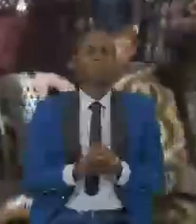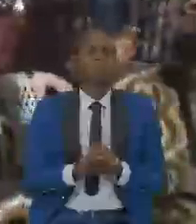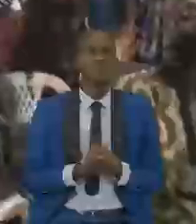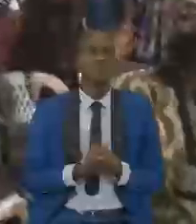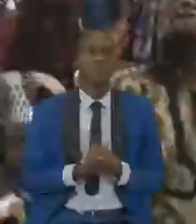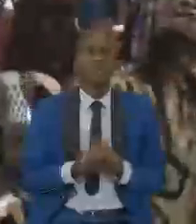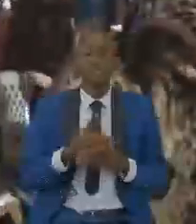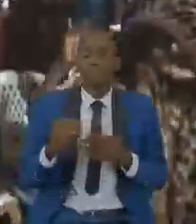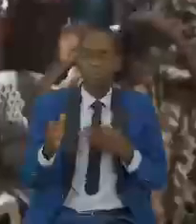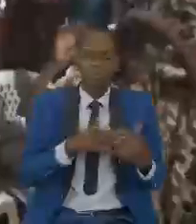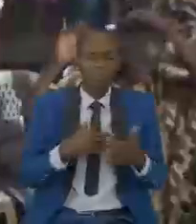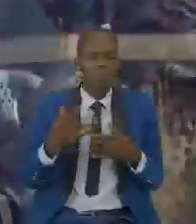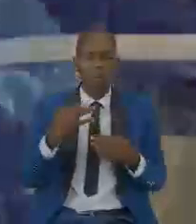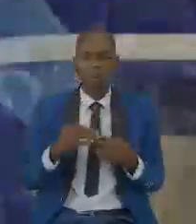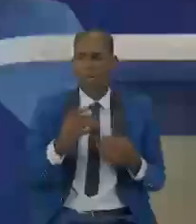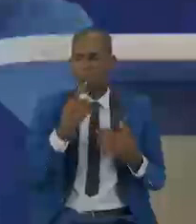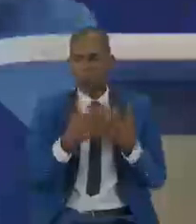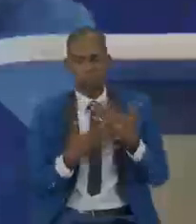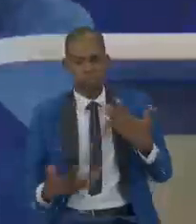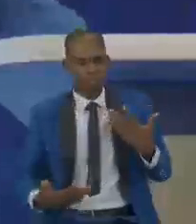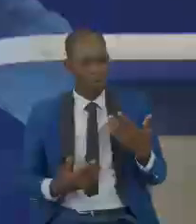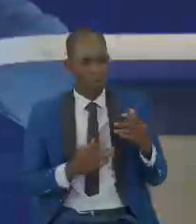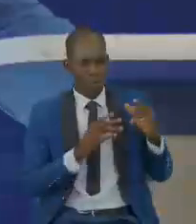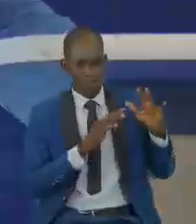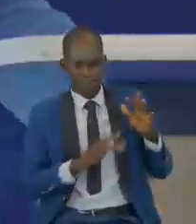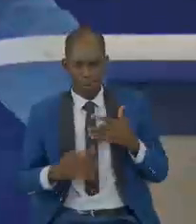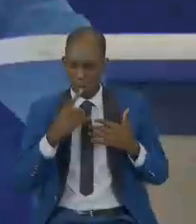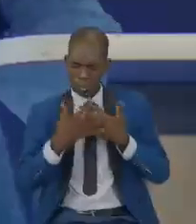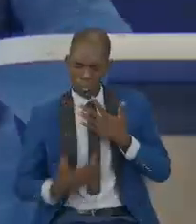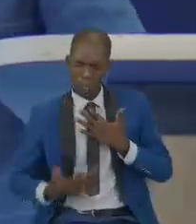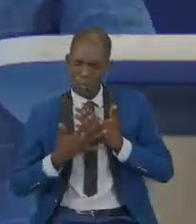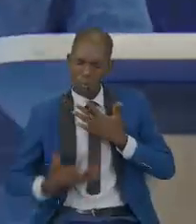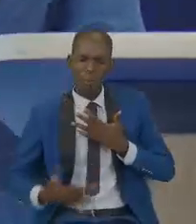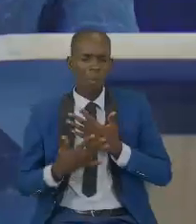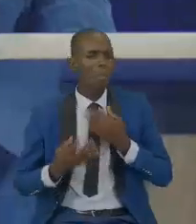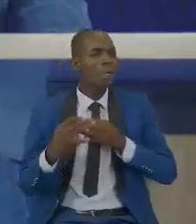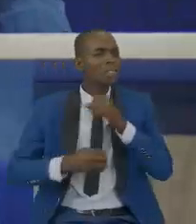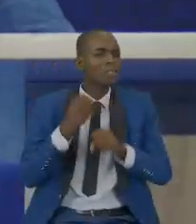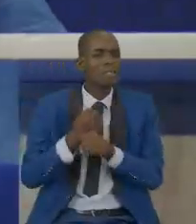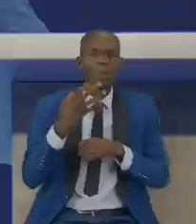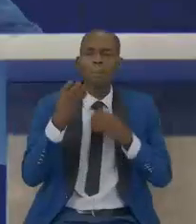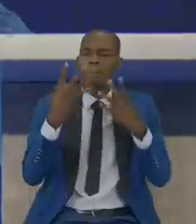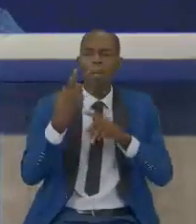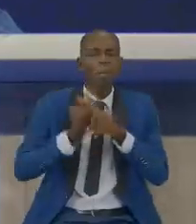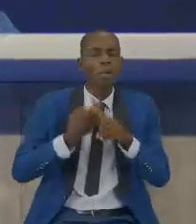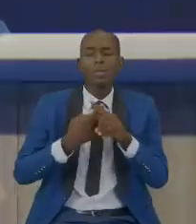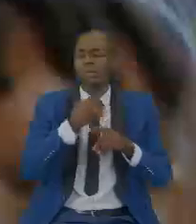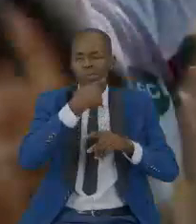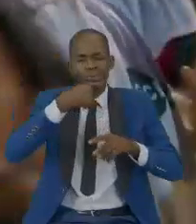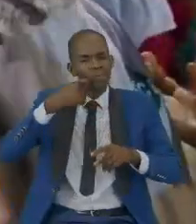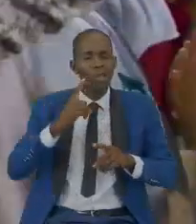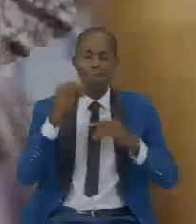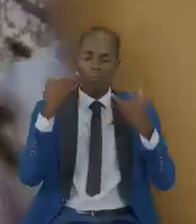Issue of blood, flow of blood, many months, many years, dry up now in